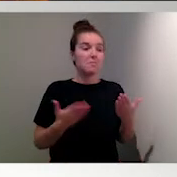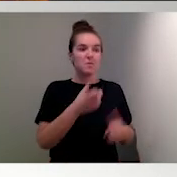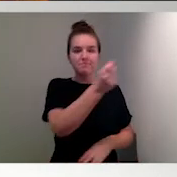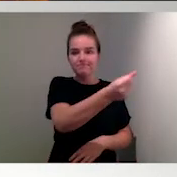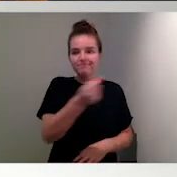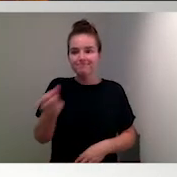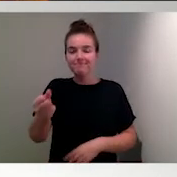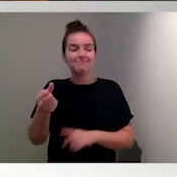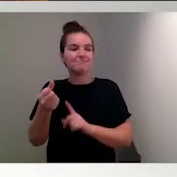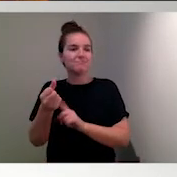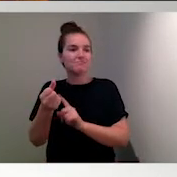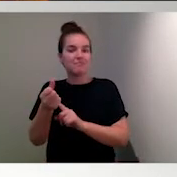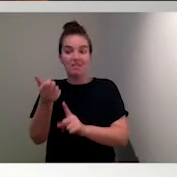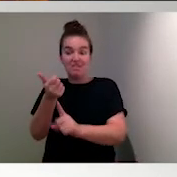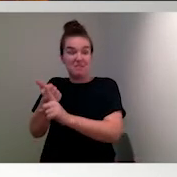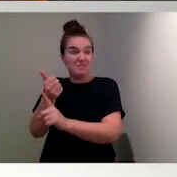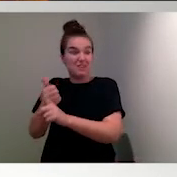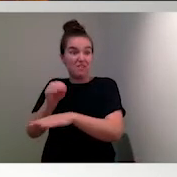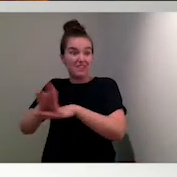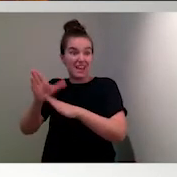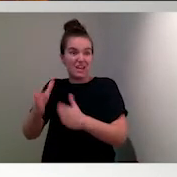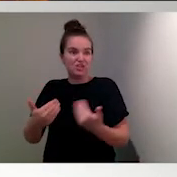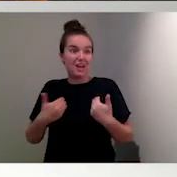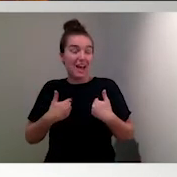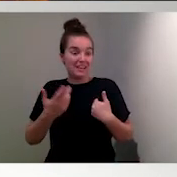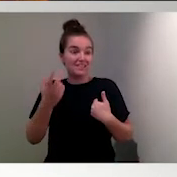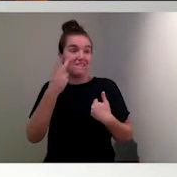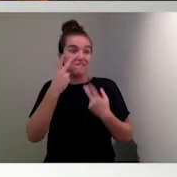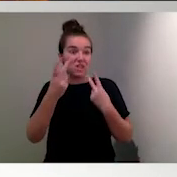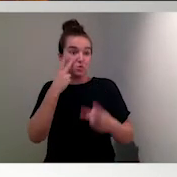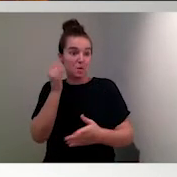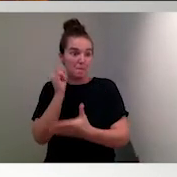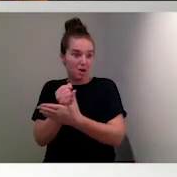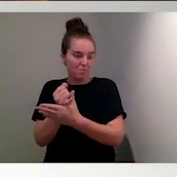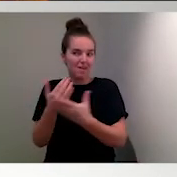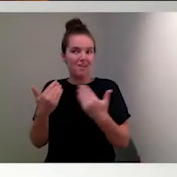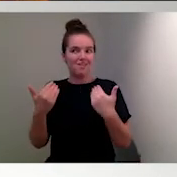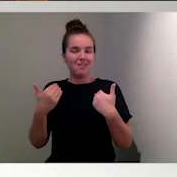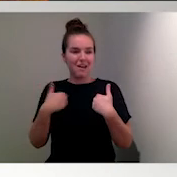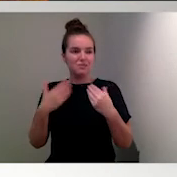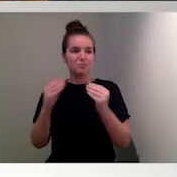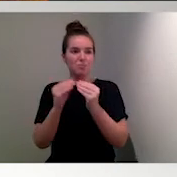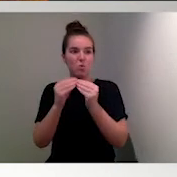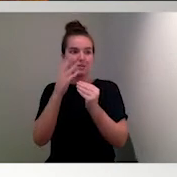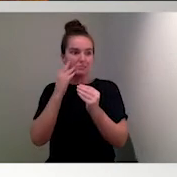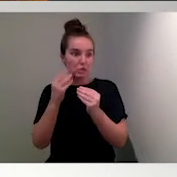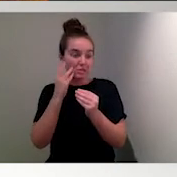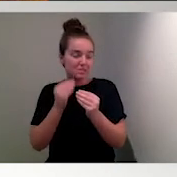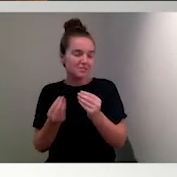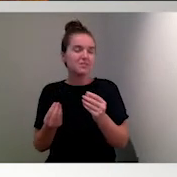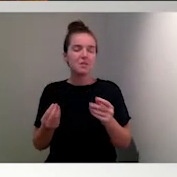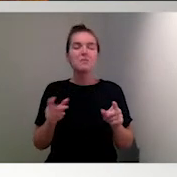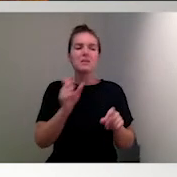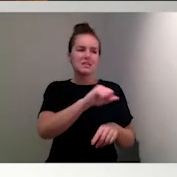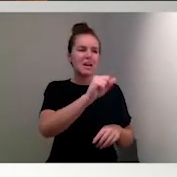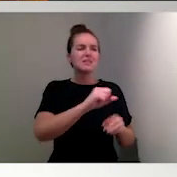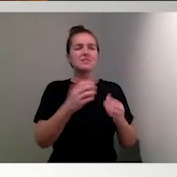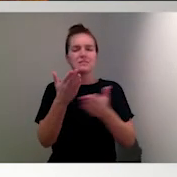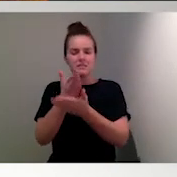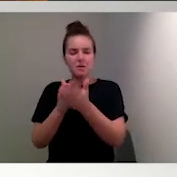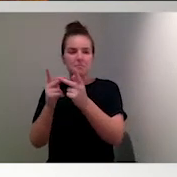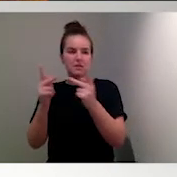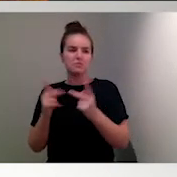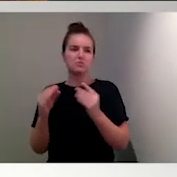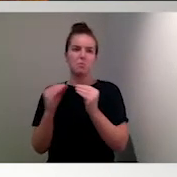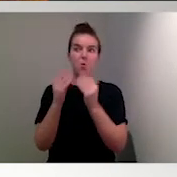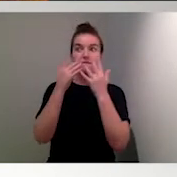more experience with that. But absolutely, we have places that are more friendly than others and can definitely help you with that as